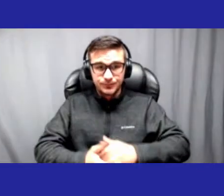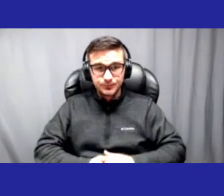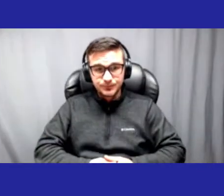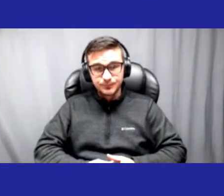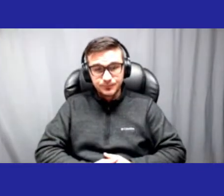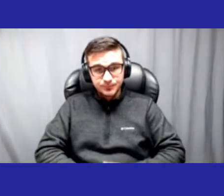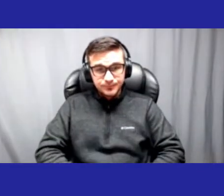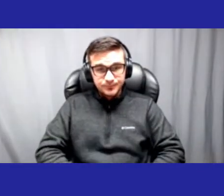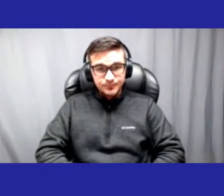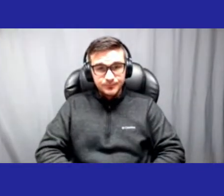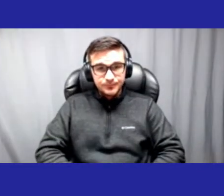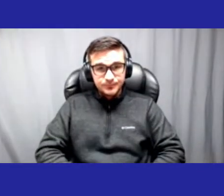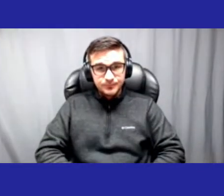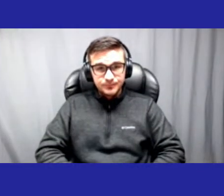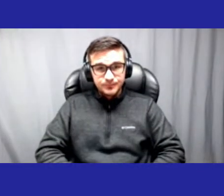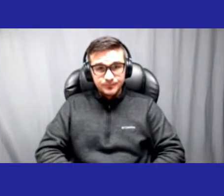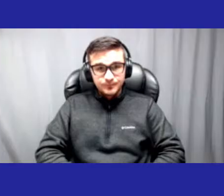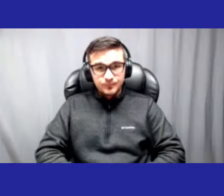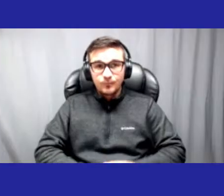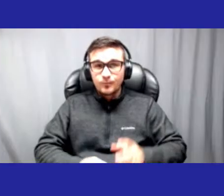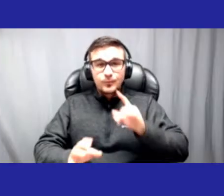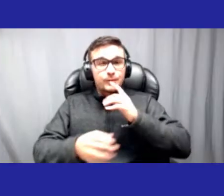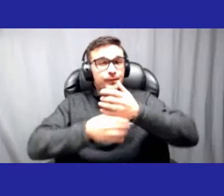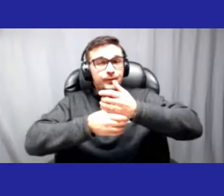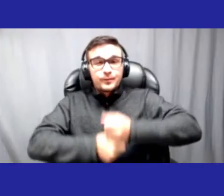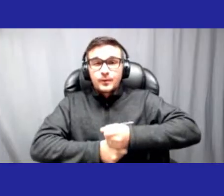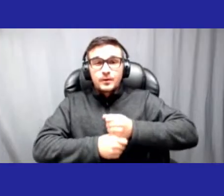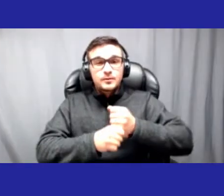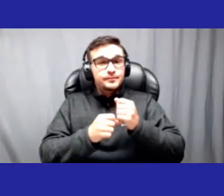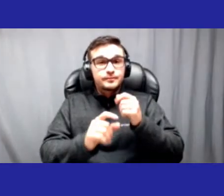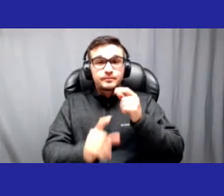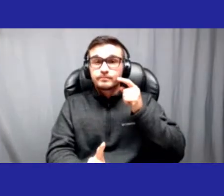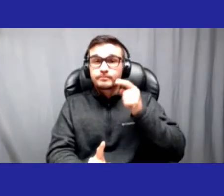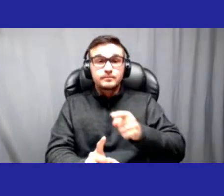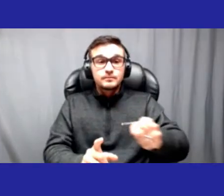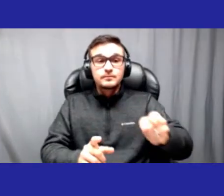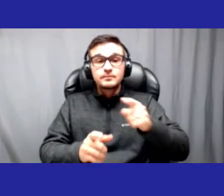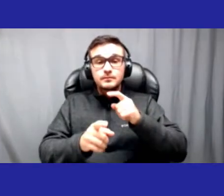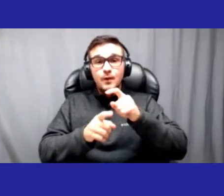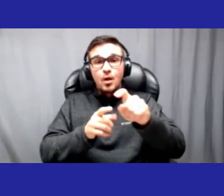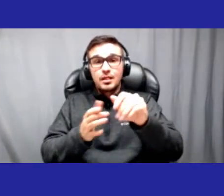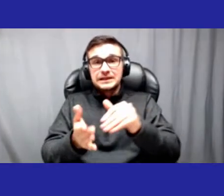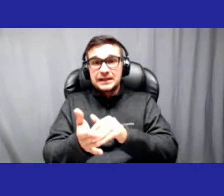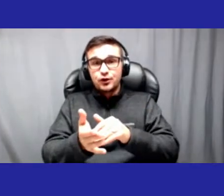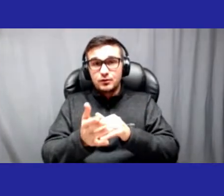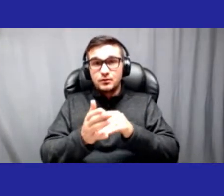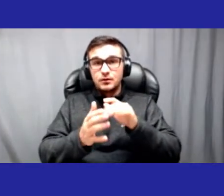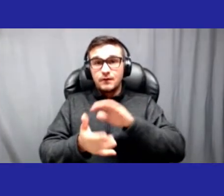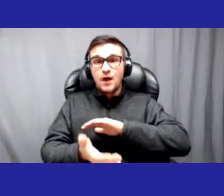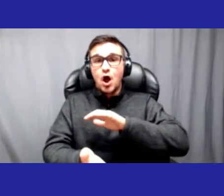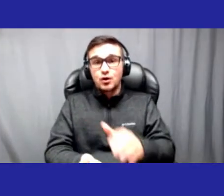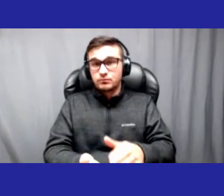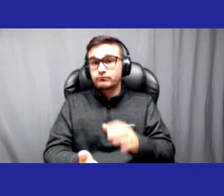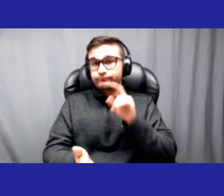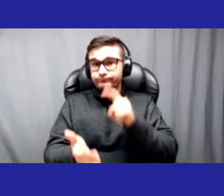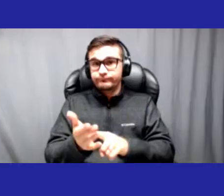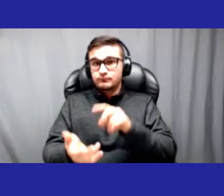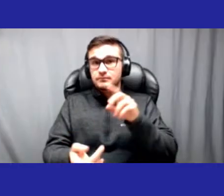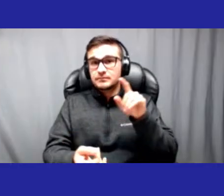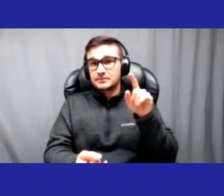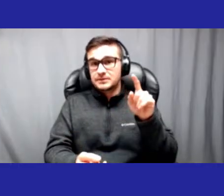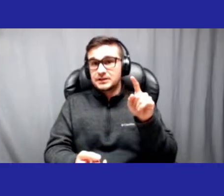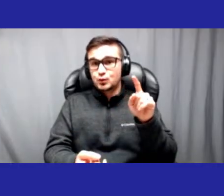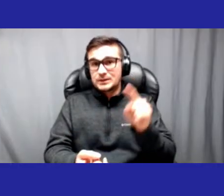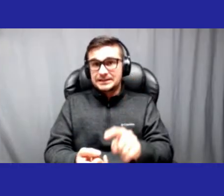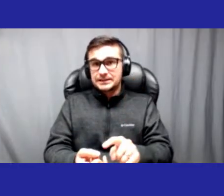So the bottom line on the call center volume is that we've seen the decrease in the call center volume because